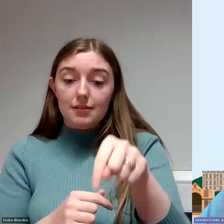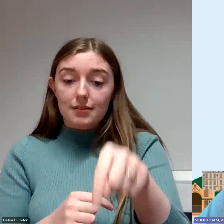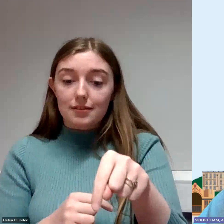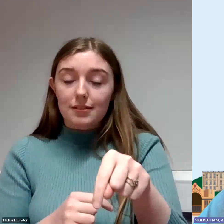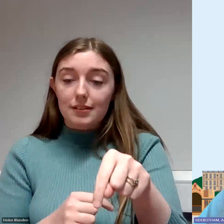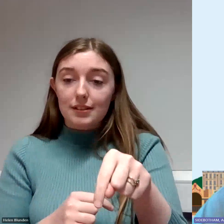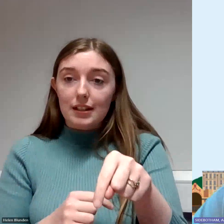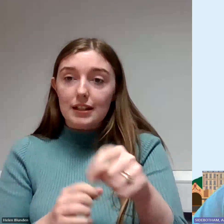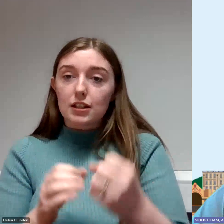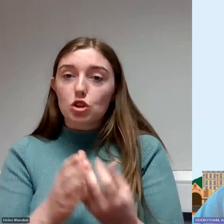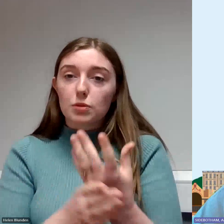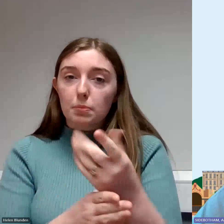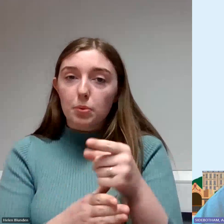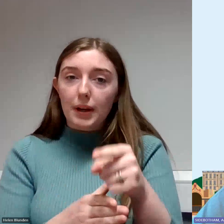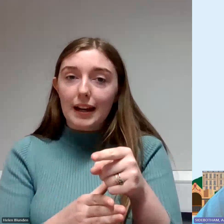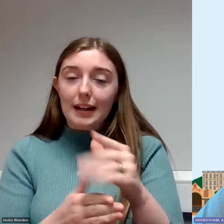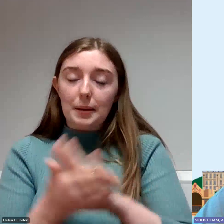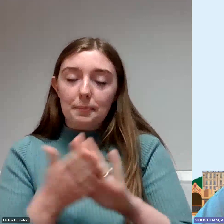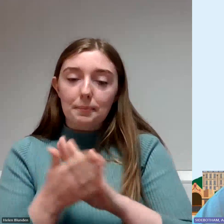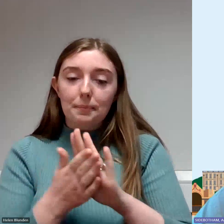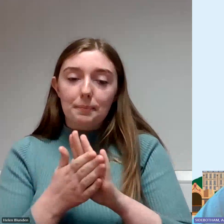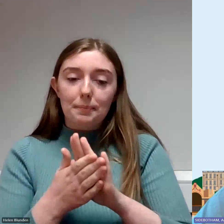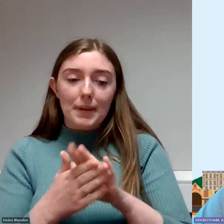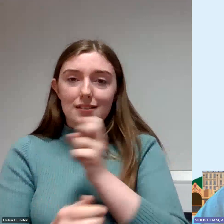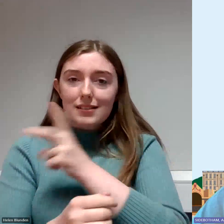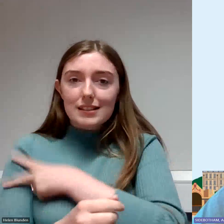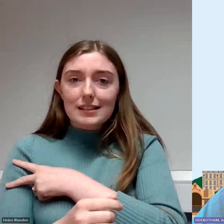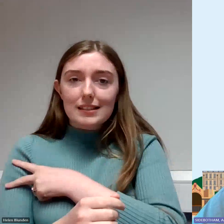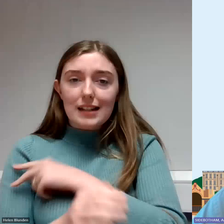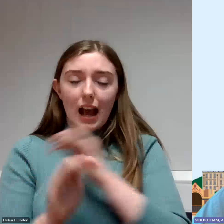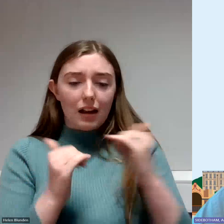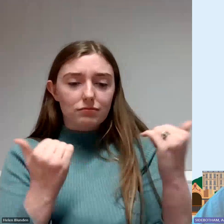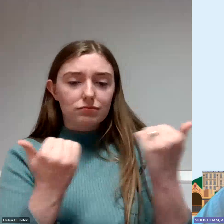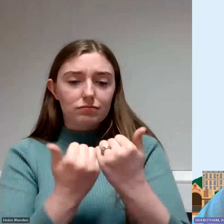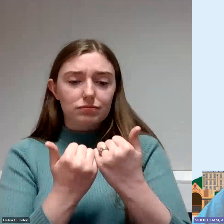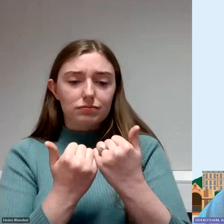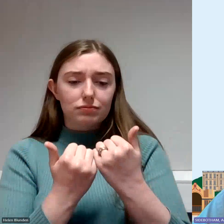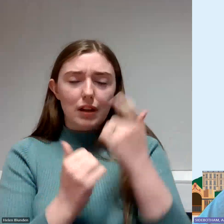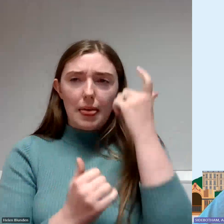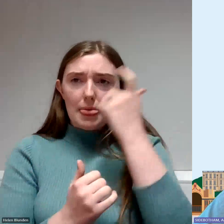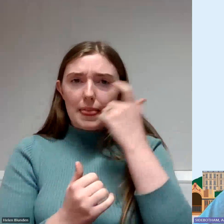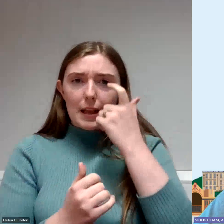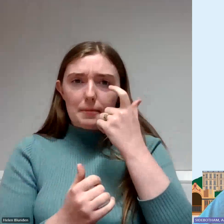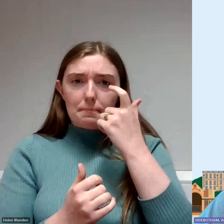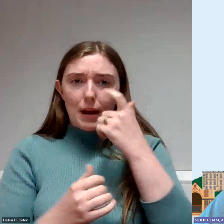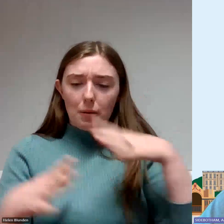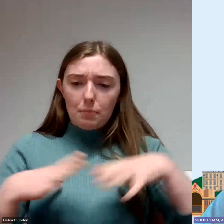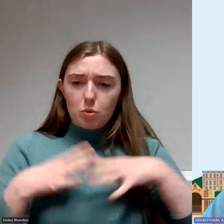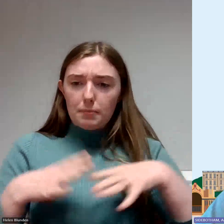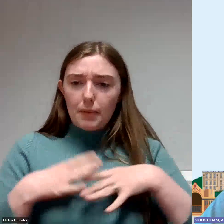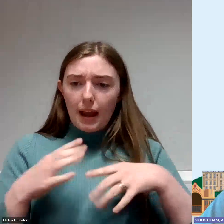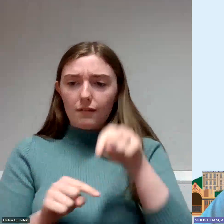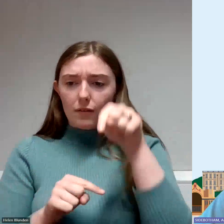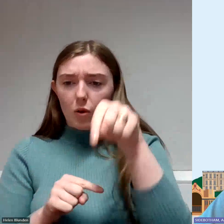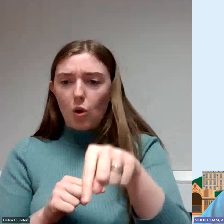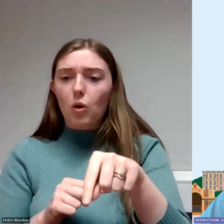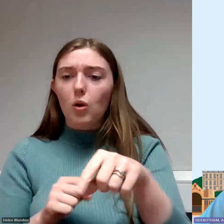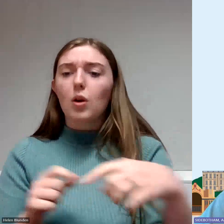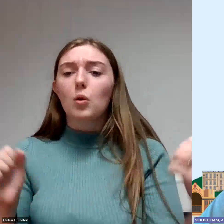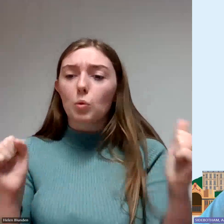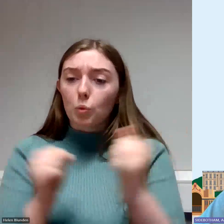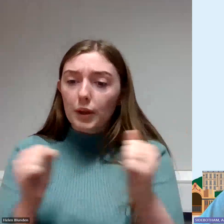planning processes for the winter months went, whether our predictions and our forecasts and things were reasonably